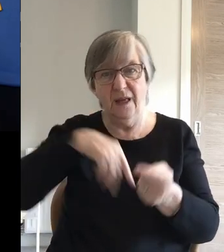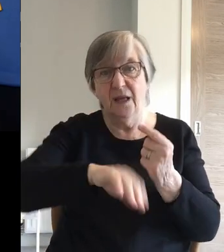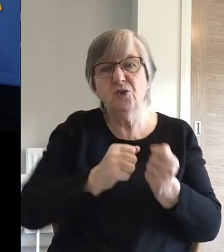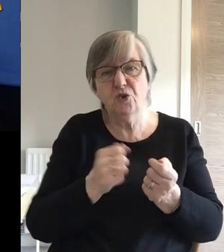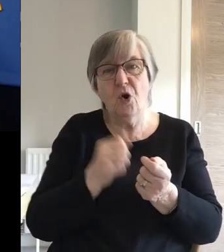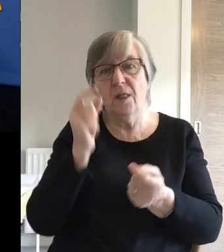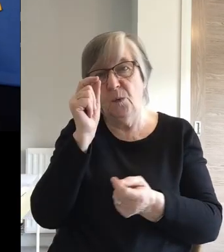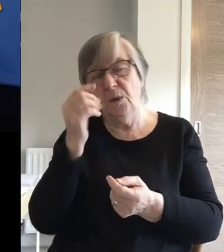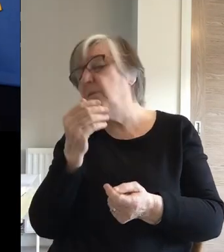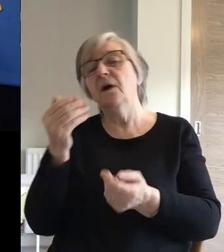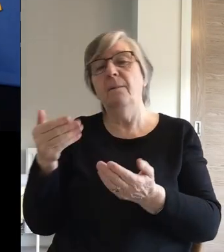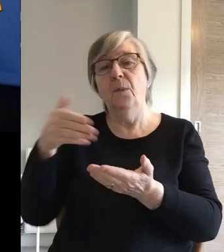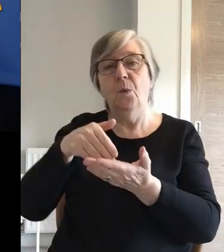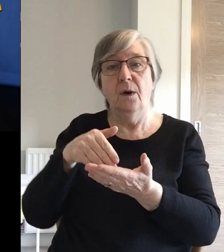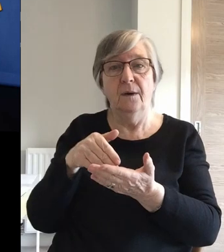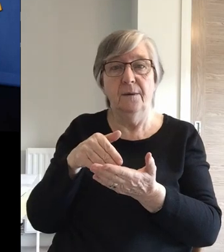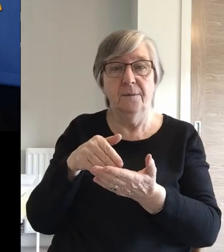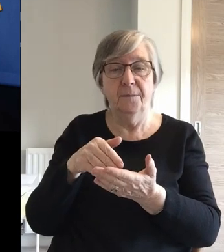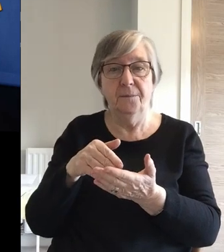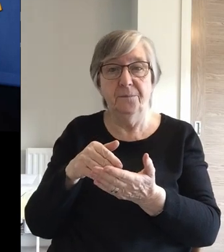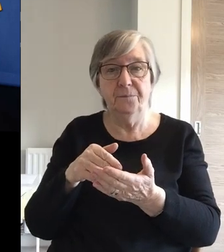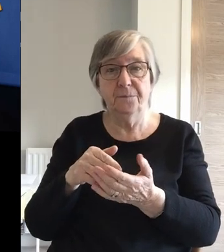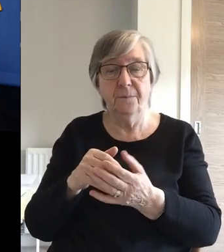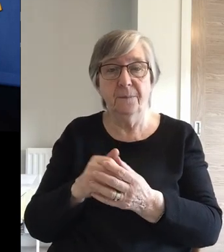than the government declared down south.